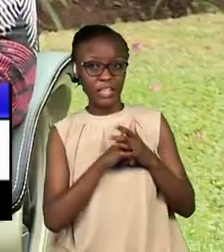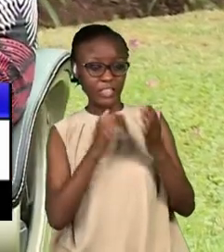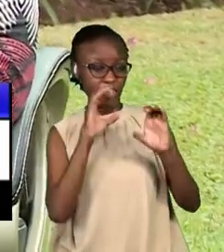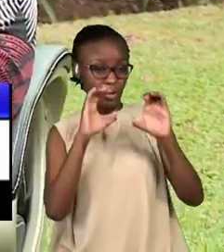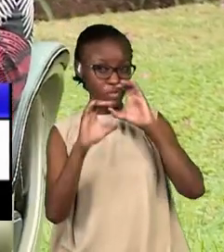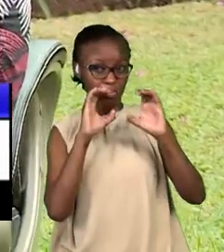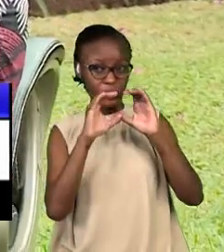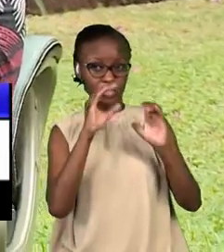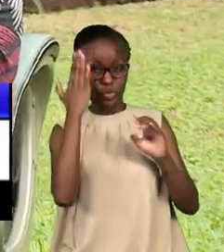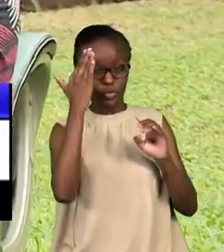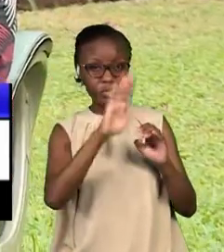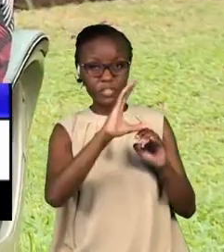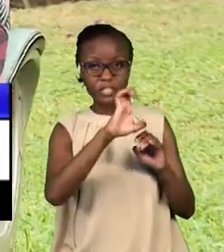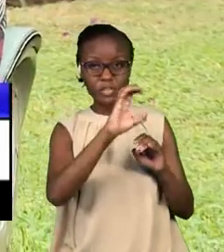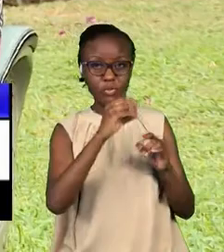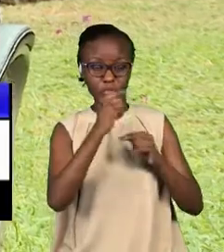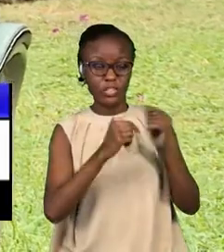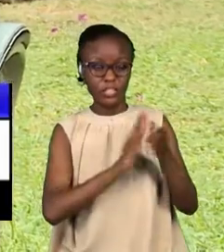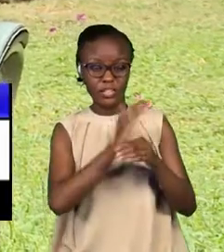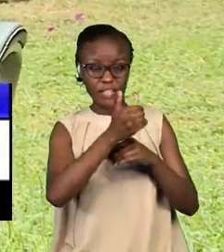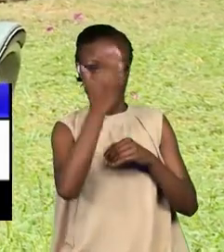CEO continues next Monday.